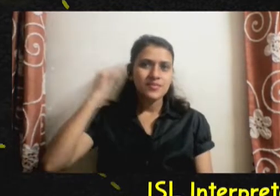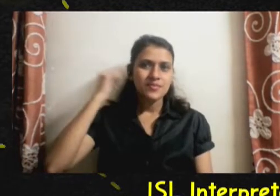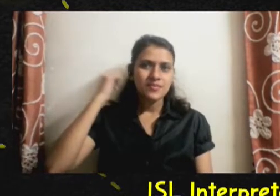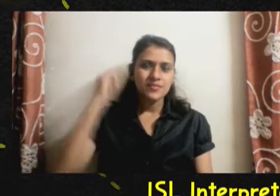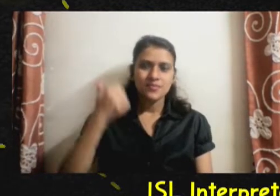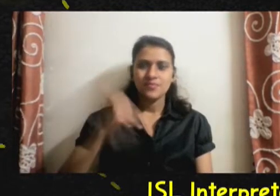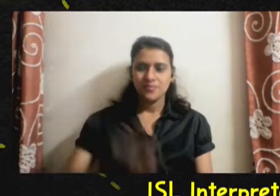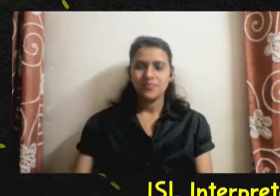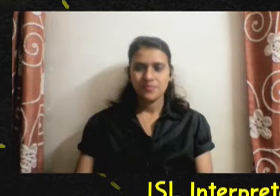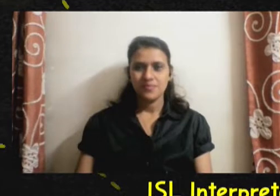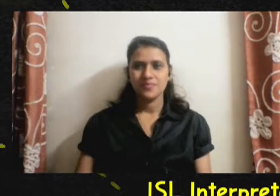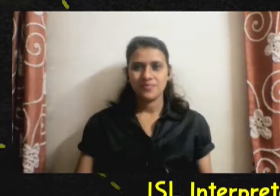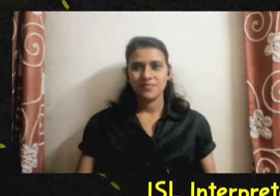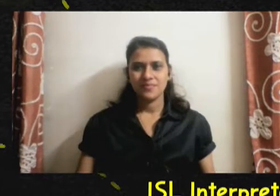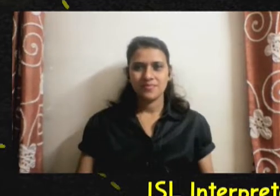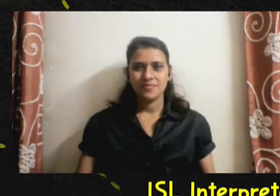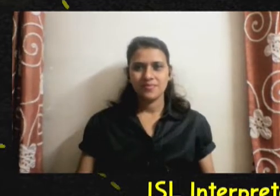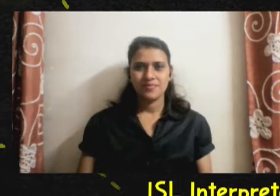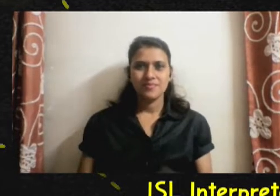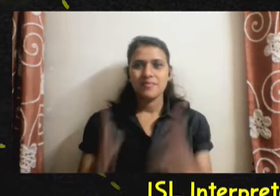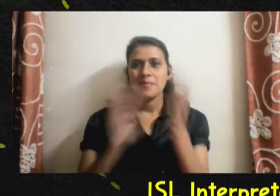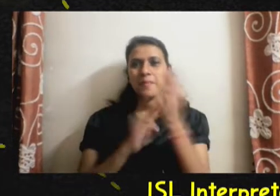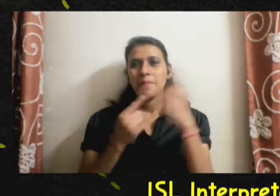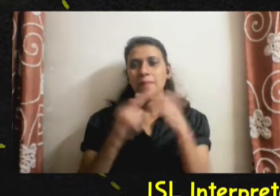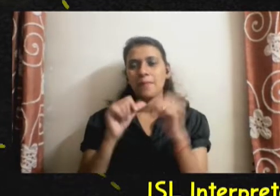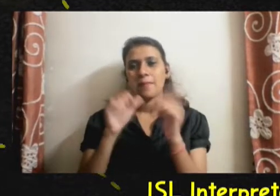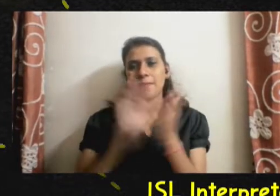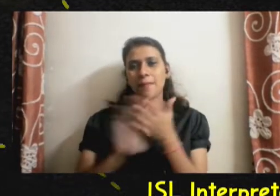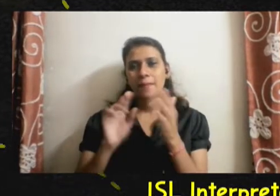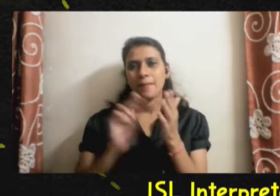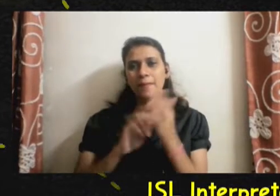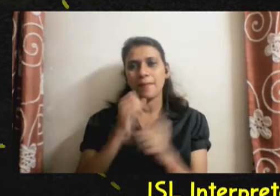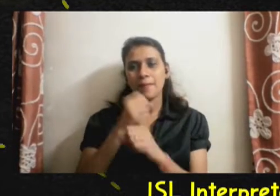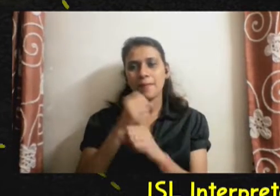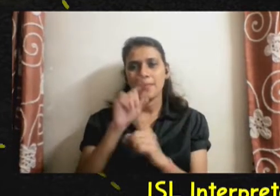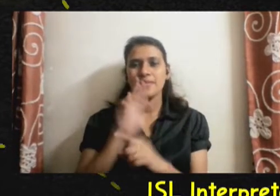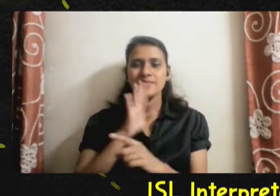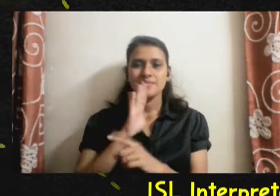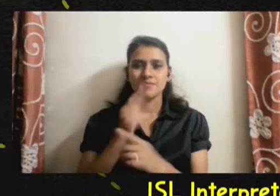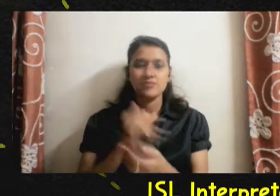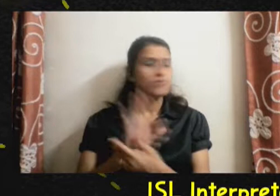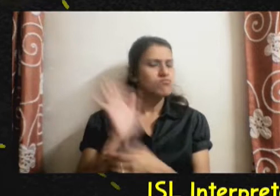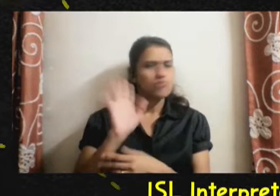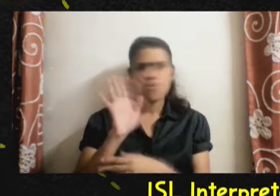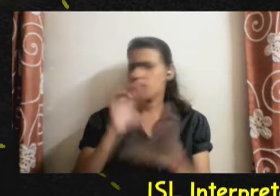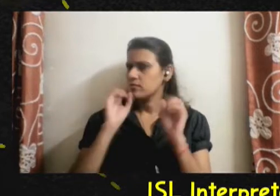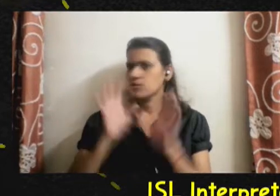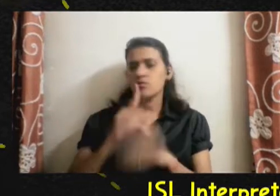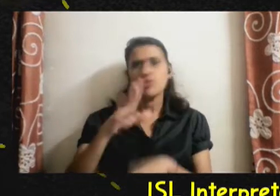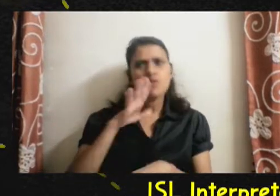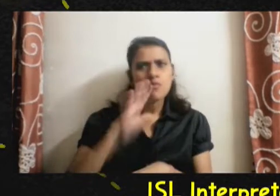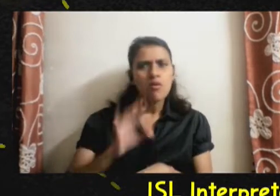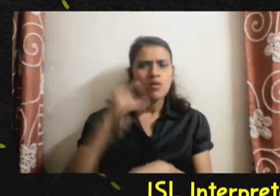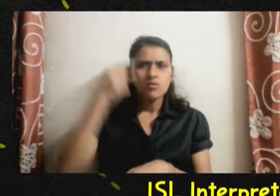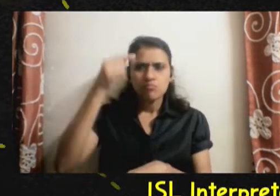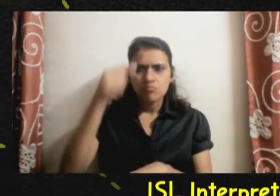Not at all. I'm transfixed and I'm not even making that up. Rupsa, you're indexing something which I think is so important, which is I